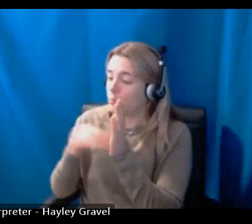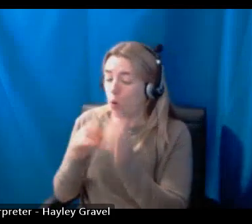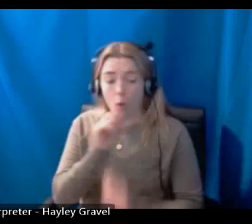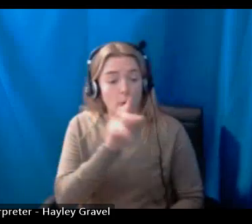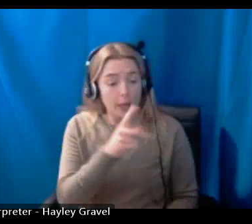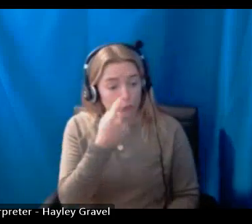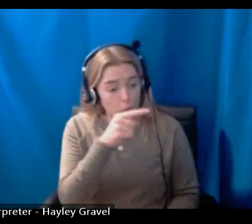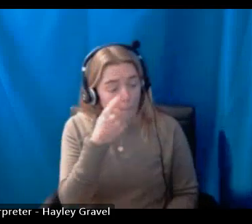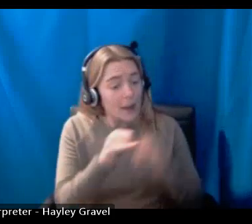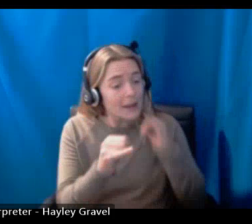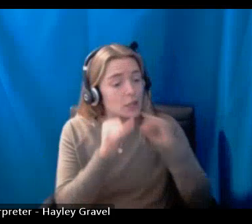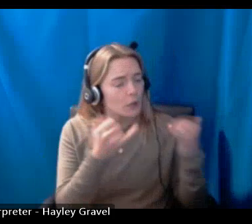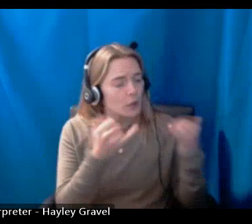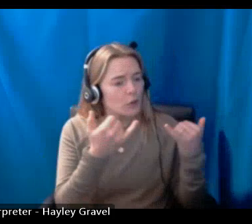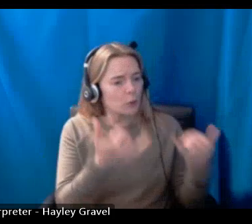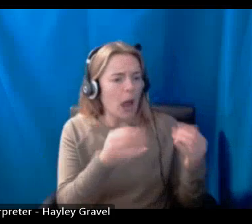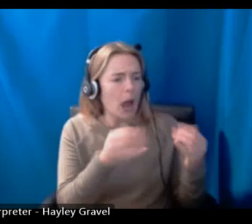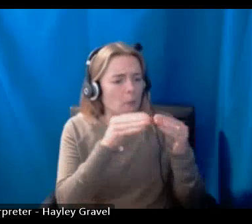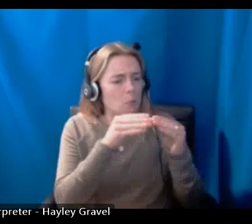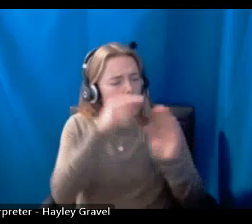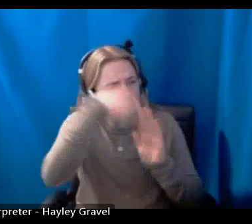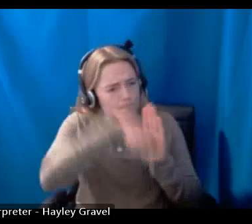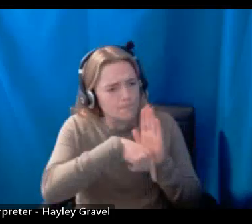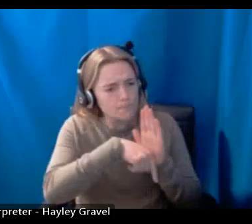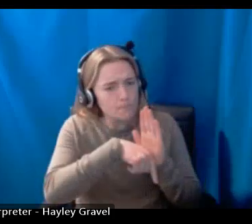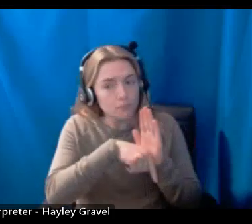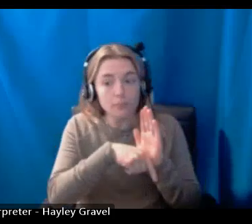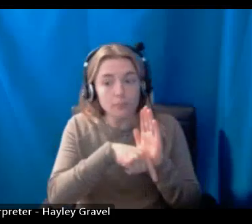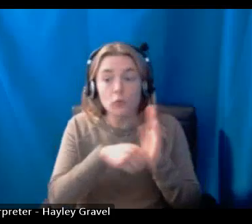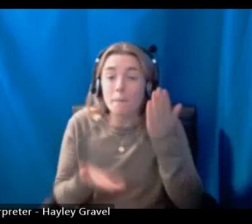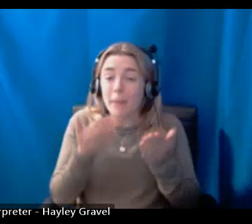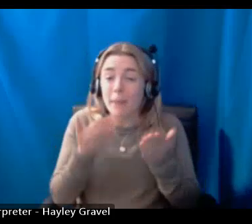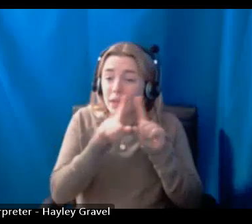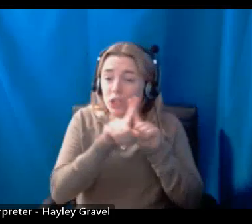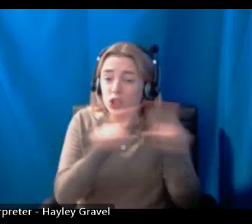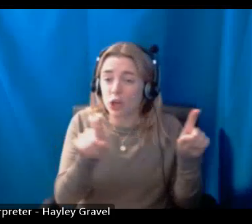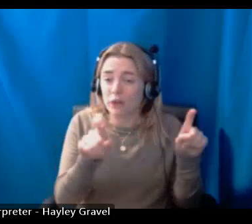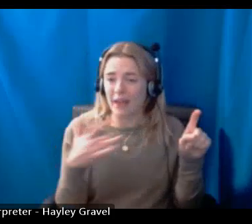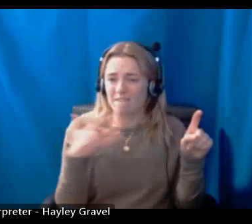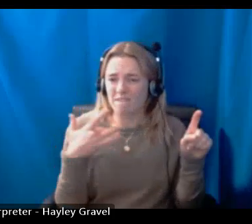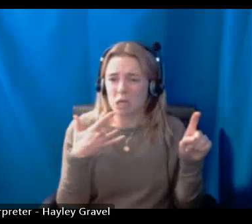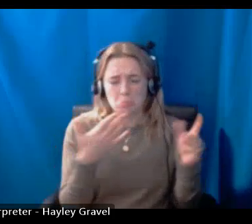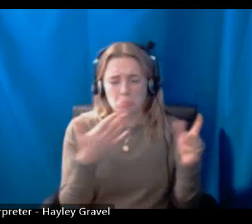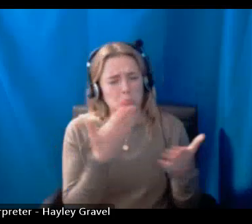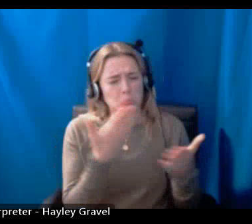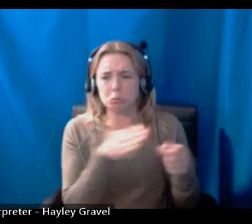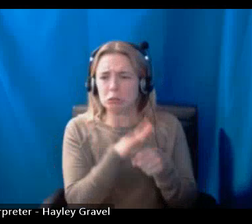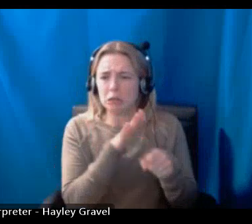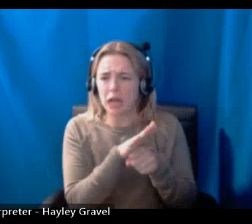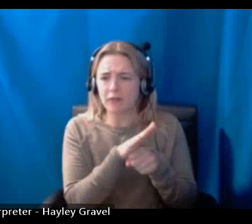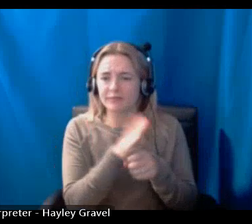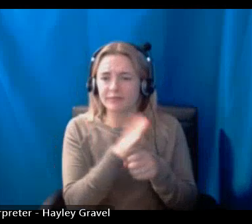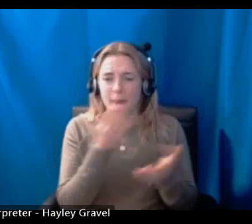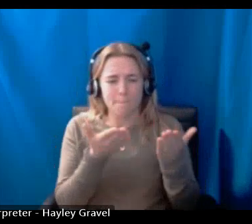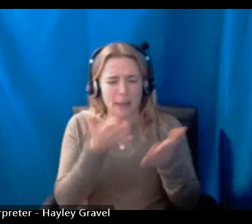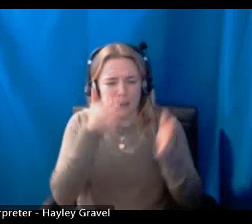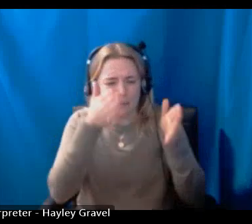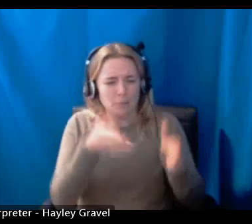further? Your survey may give you what you need to know. Okay. All right. I like that. I Um, didn't think of a